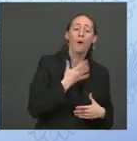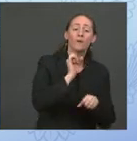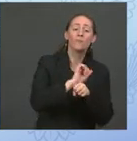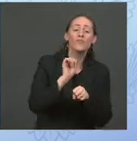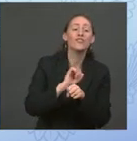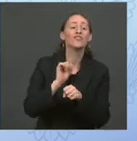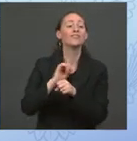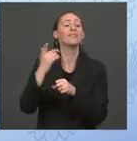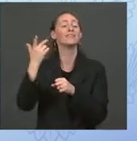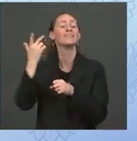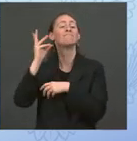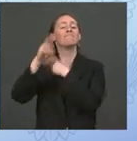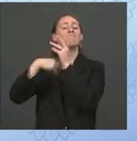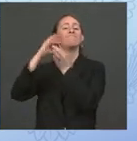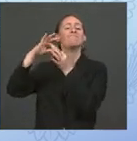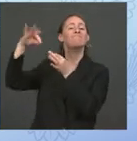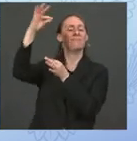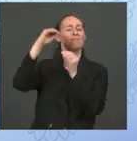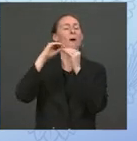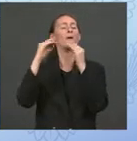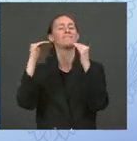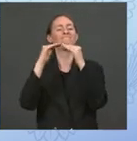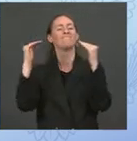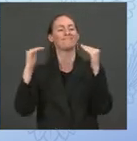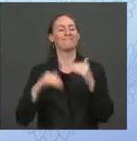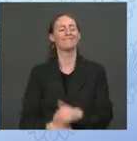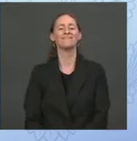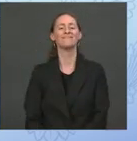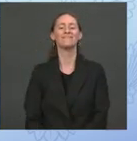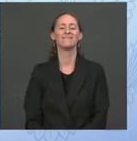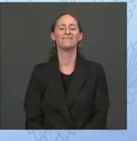of justice. Muchísimas gracias. Thank you so much.